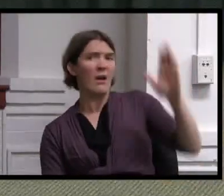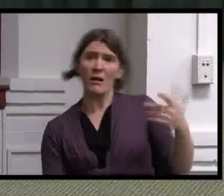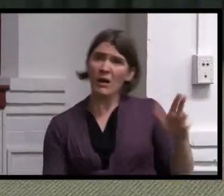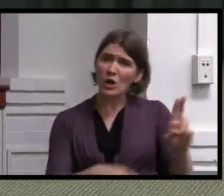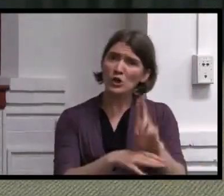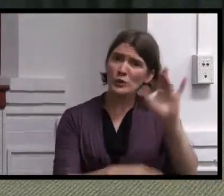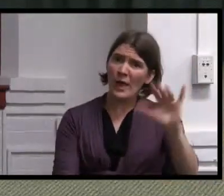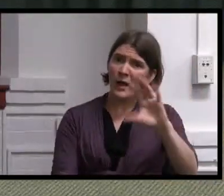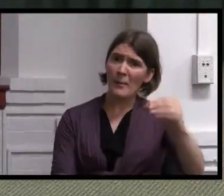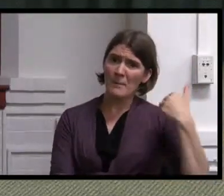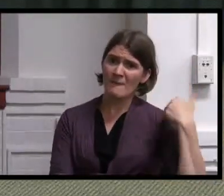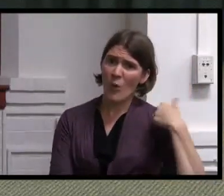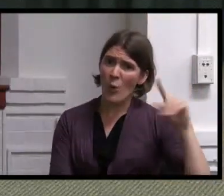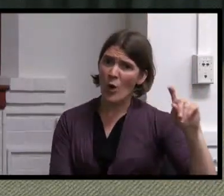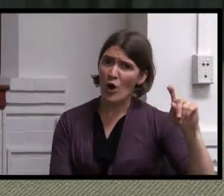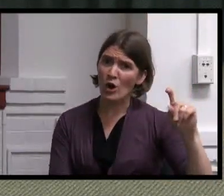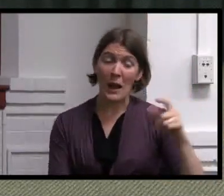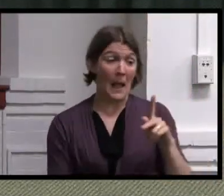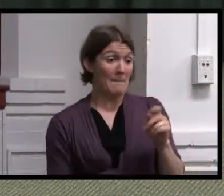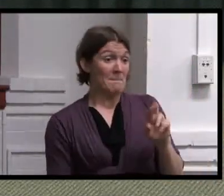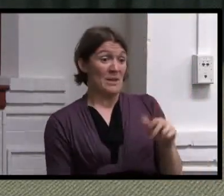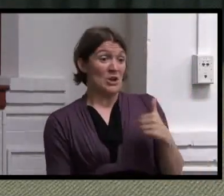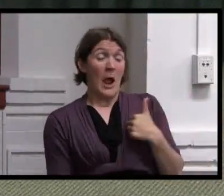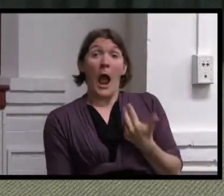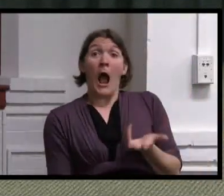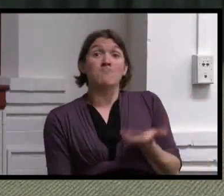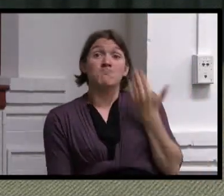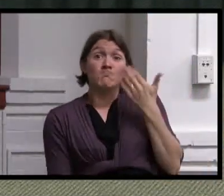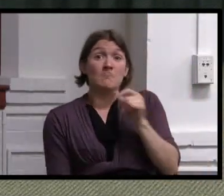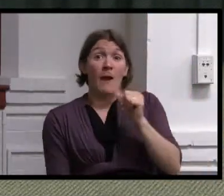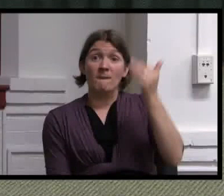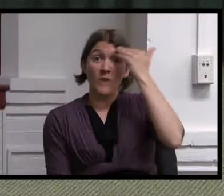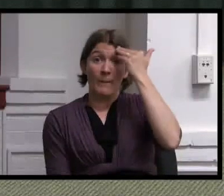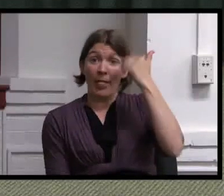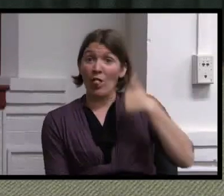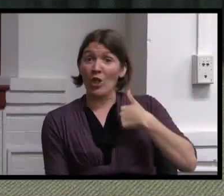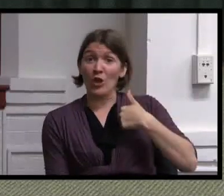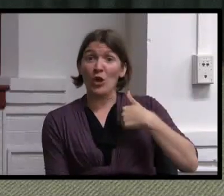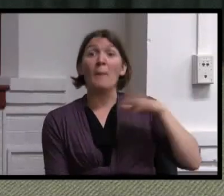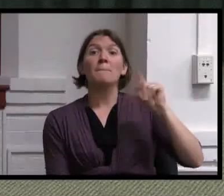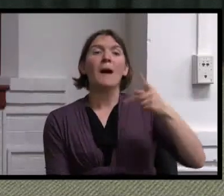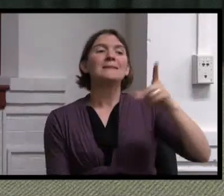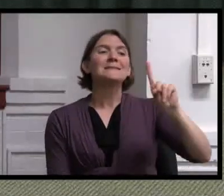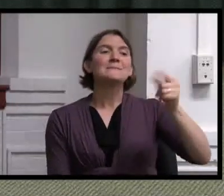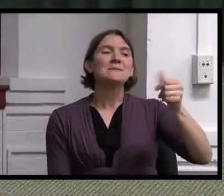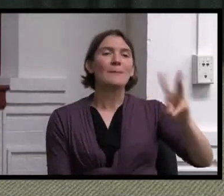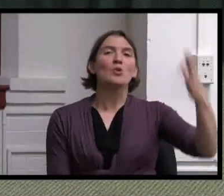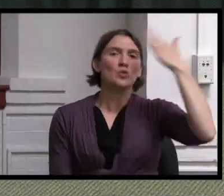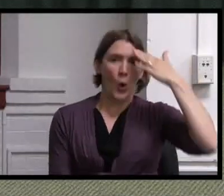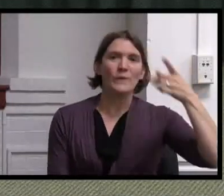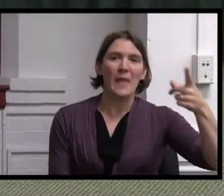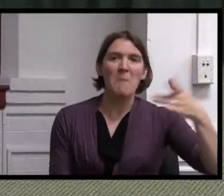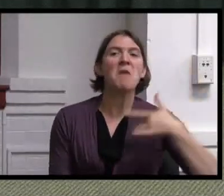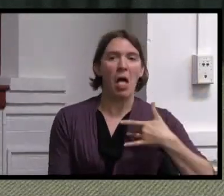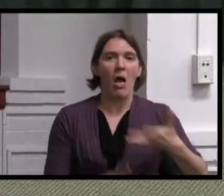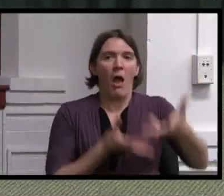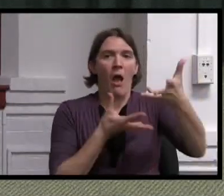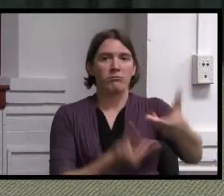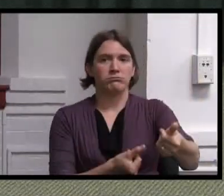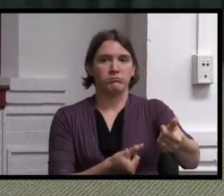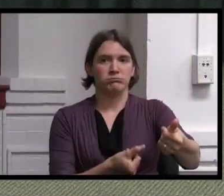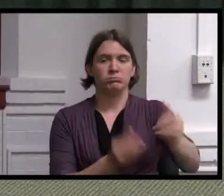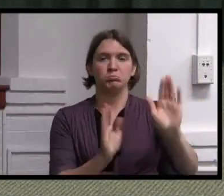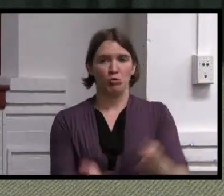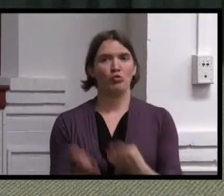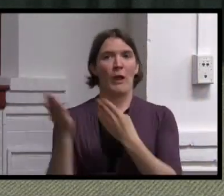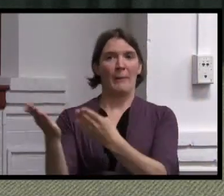before? I'm not personally familiar with Mitchell Sand and Gravel, but Public Works is and felt completely comfortable